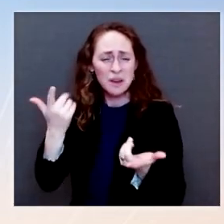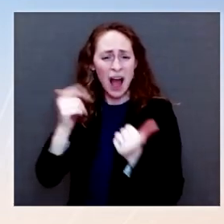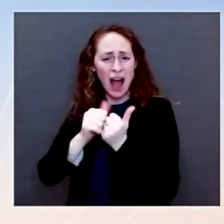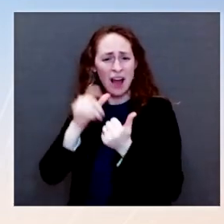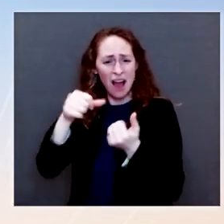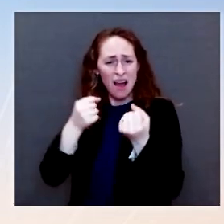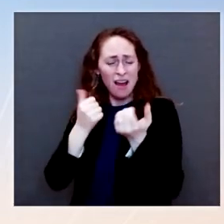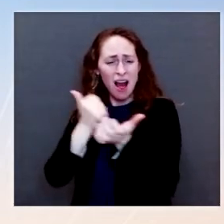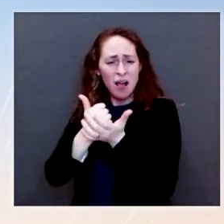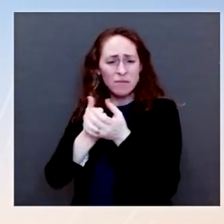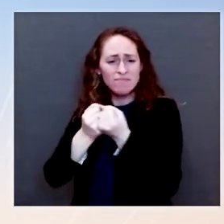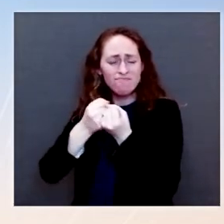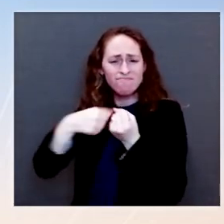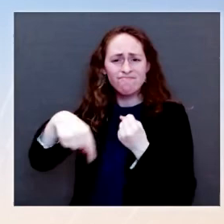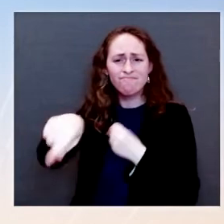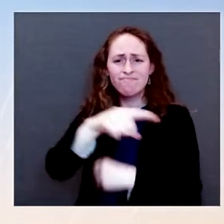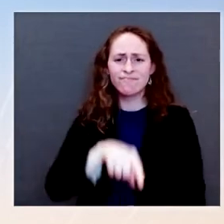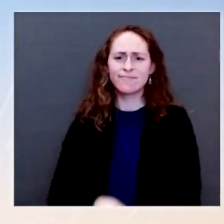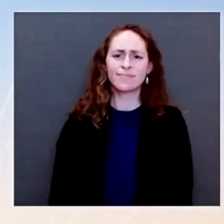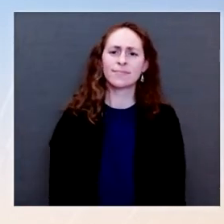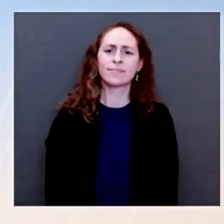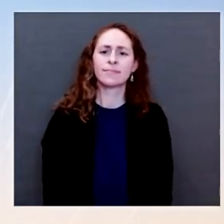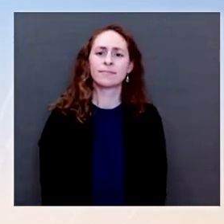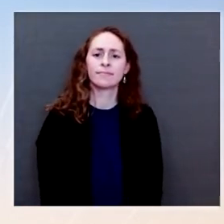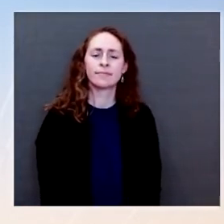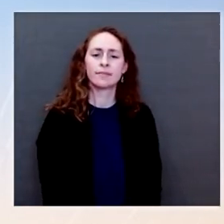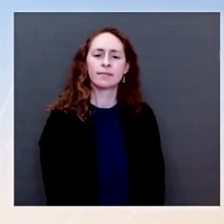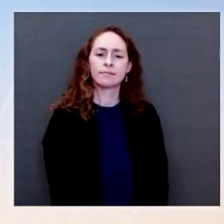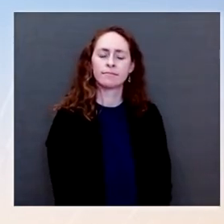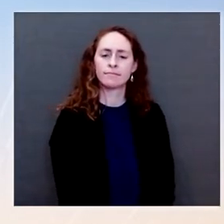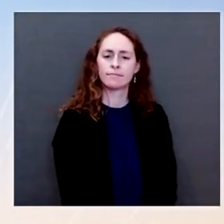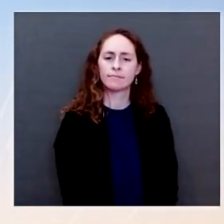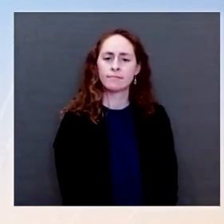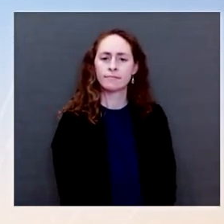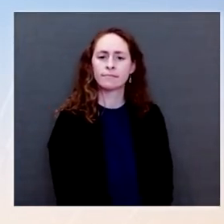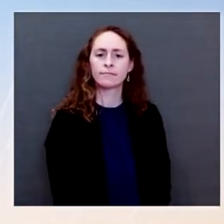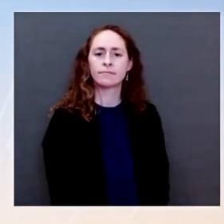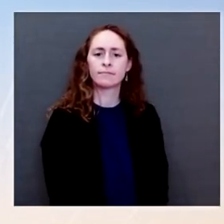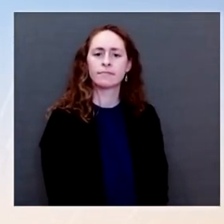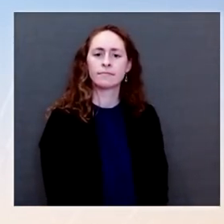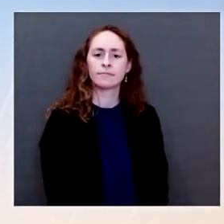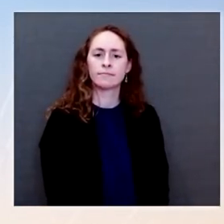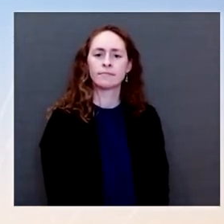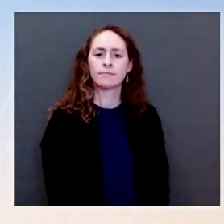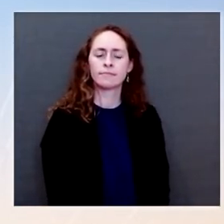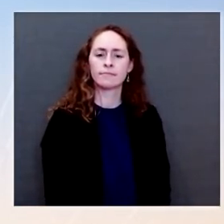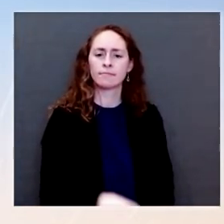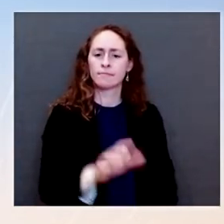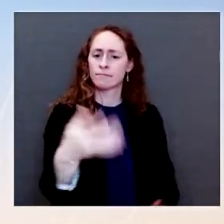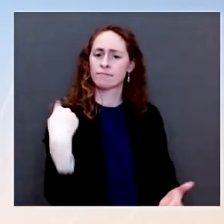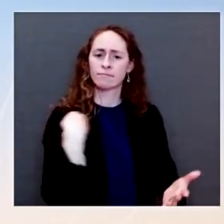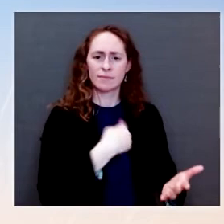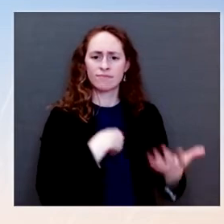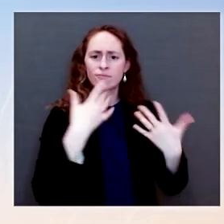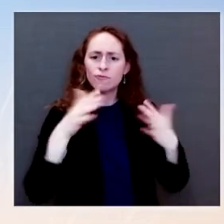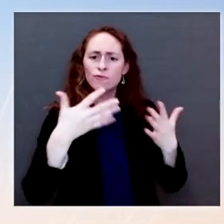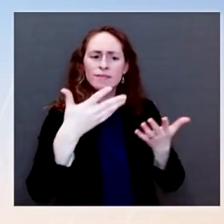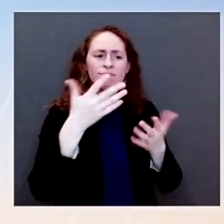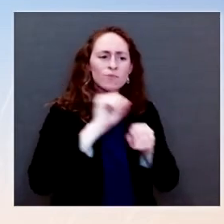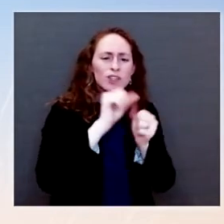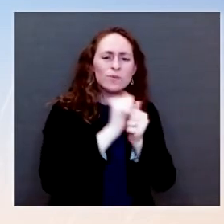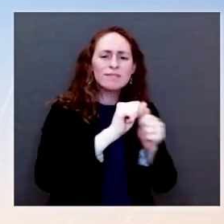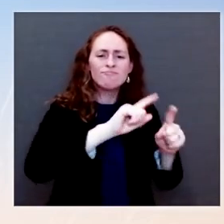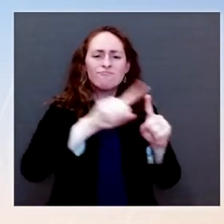surge resources to them, because as we've talked about a fair amount in here, it's not just the vaccines, to your point, it's ensuring that there are health and